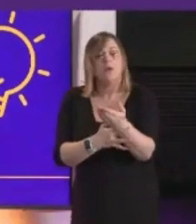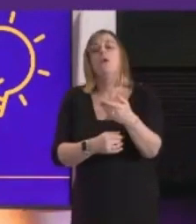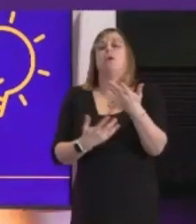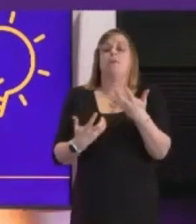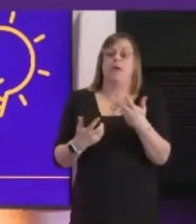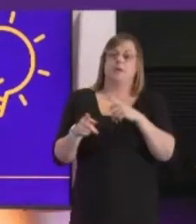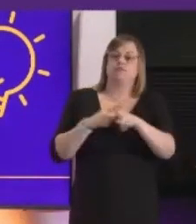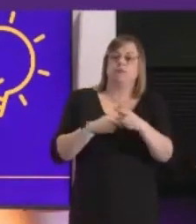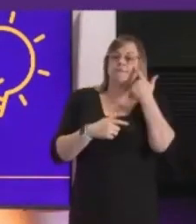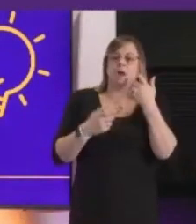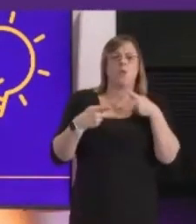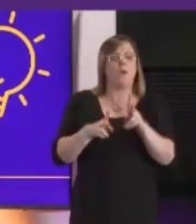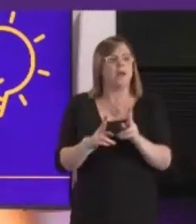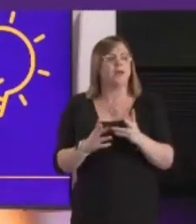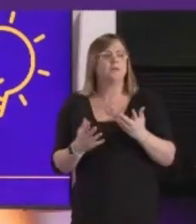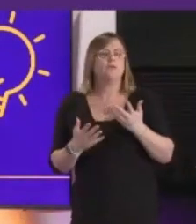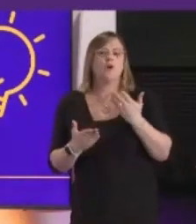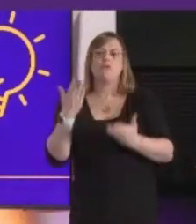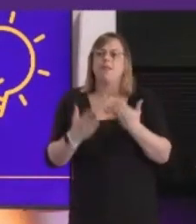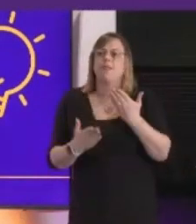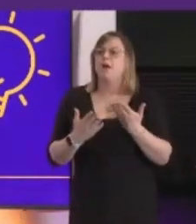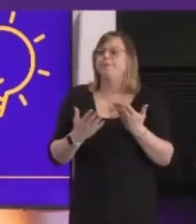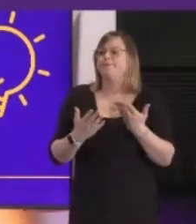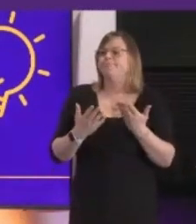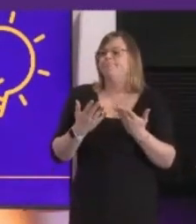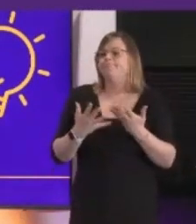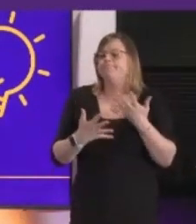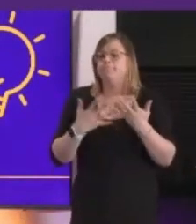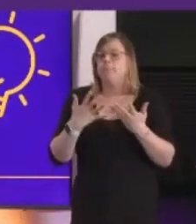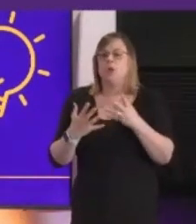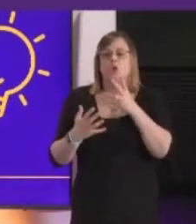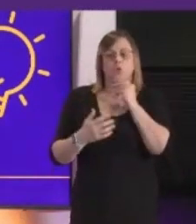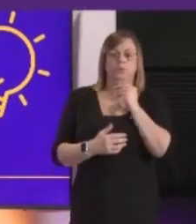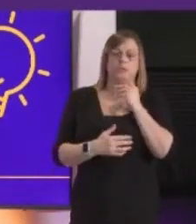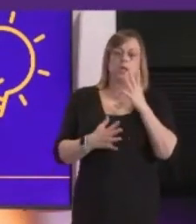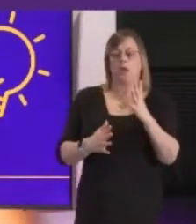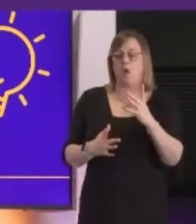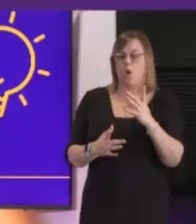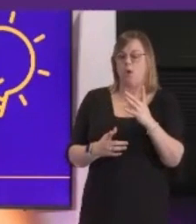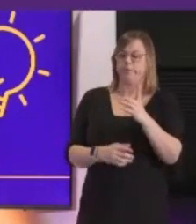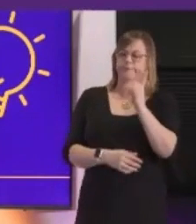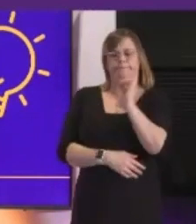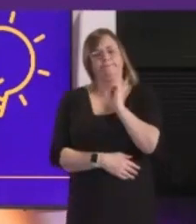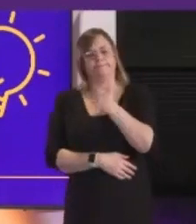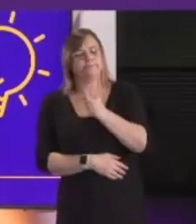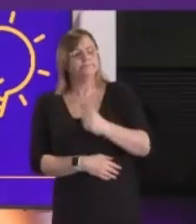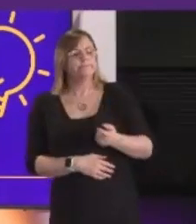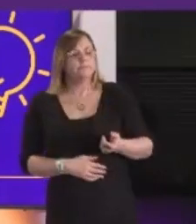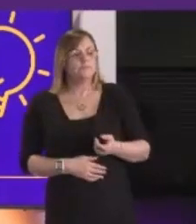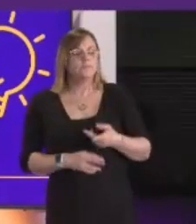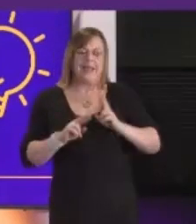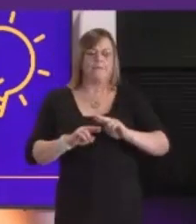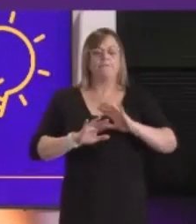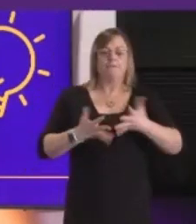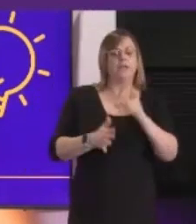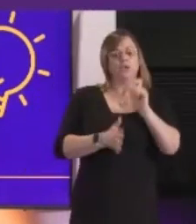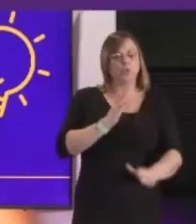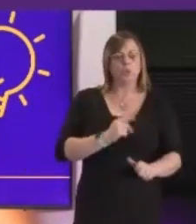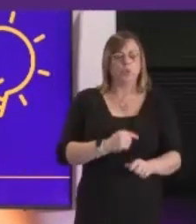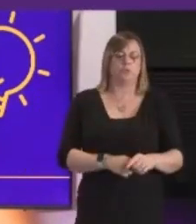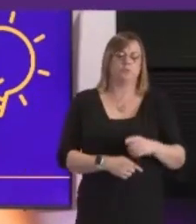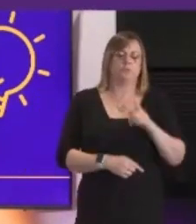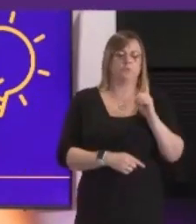to, rather than using a stick, a more of a carrot approach, and say, well, if you don't do this,